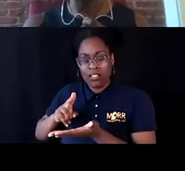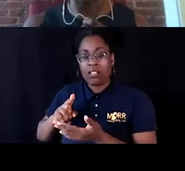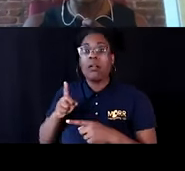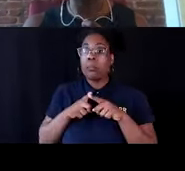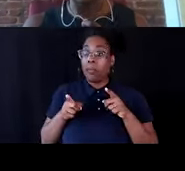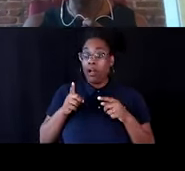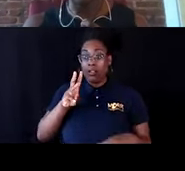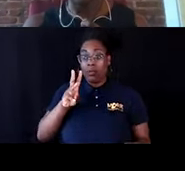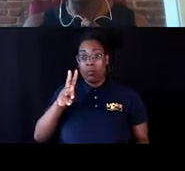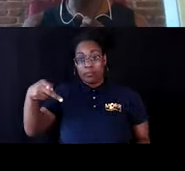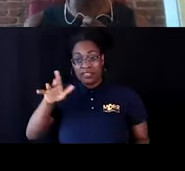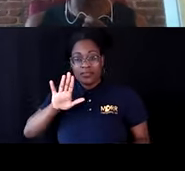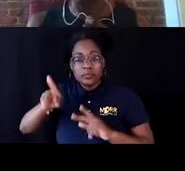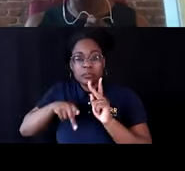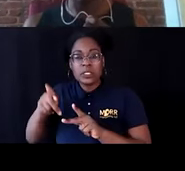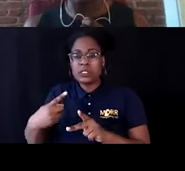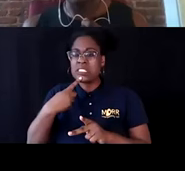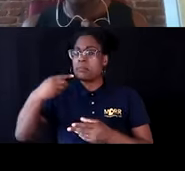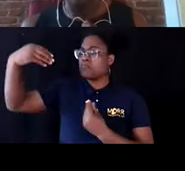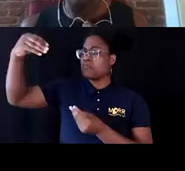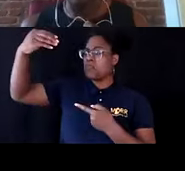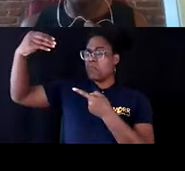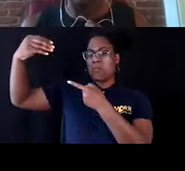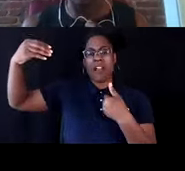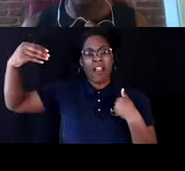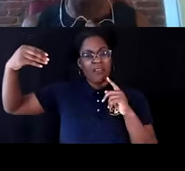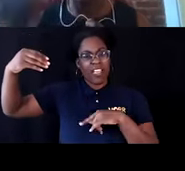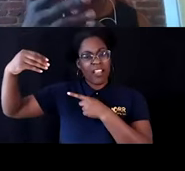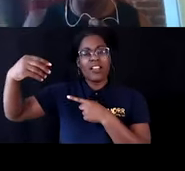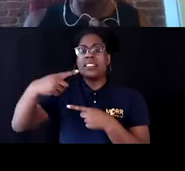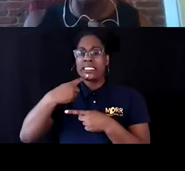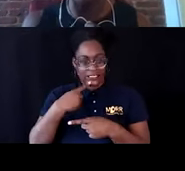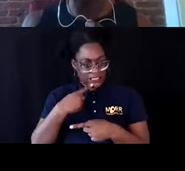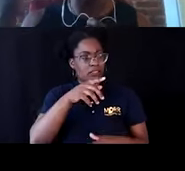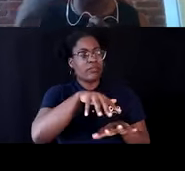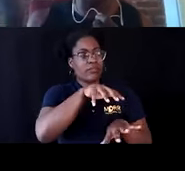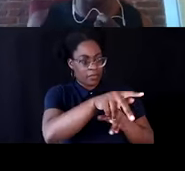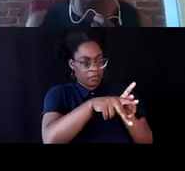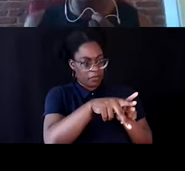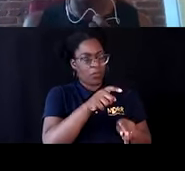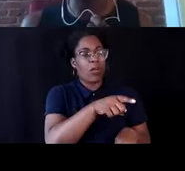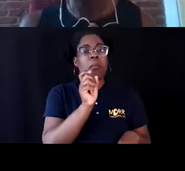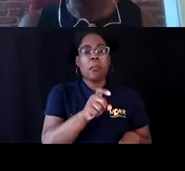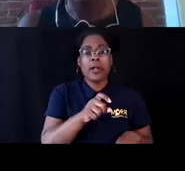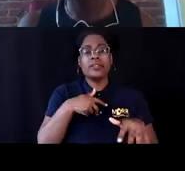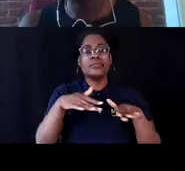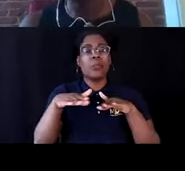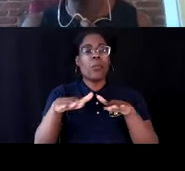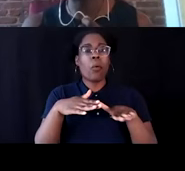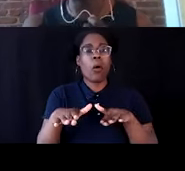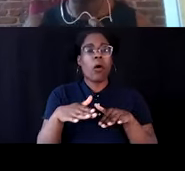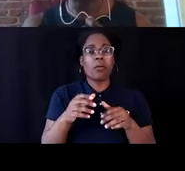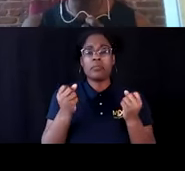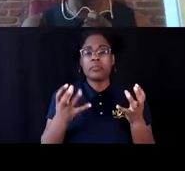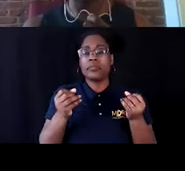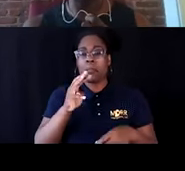a 1.5 days walk from the Delaware Creek from the Delaware River to someplace different. And so